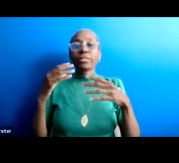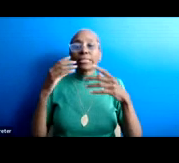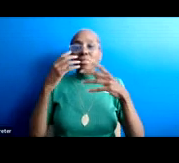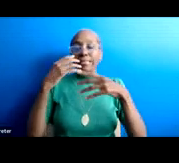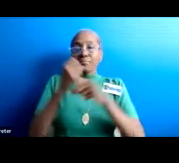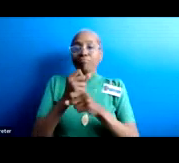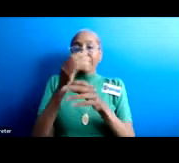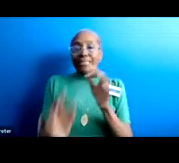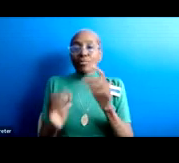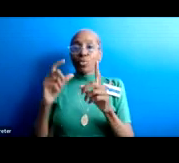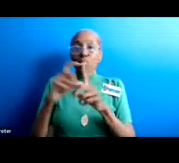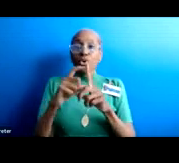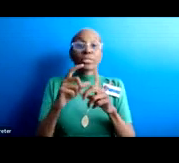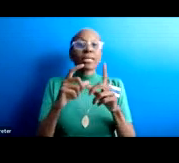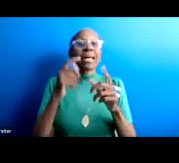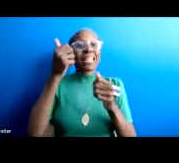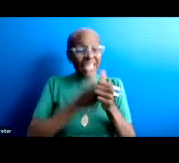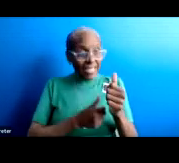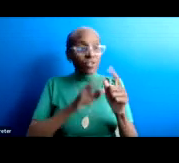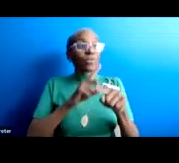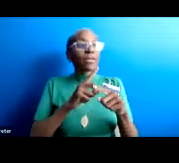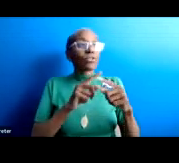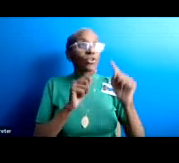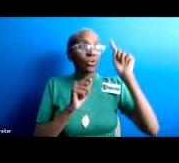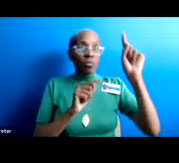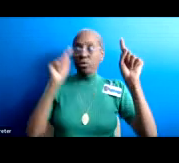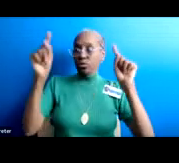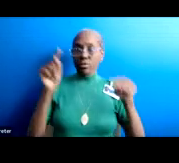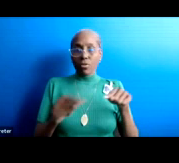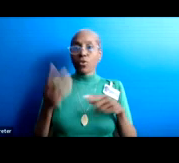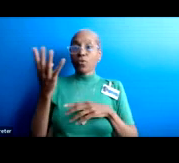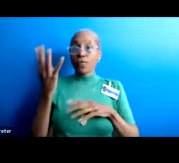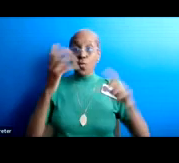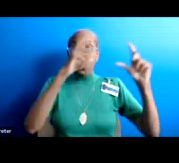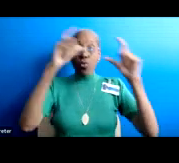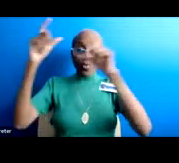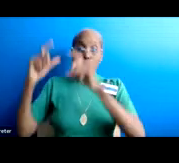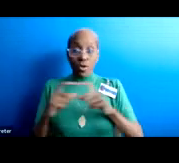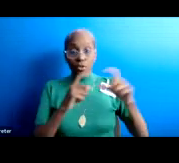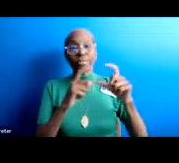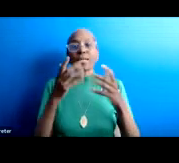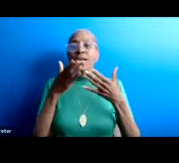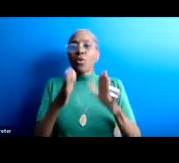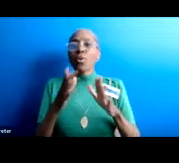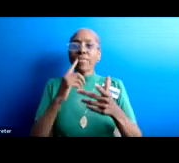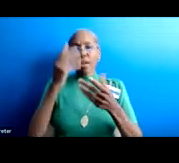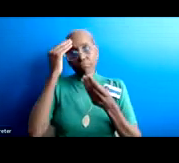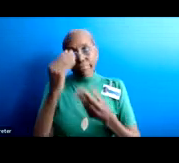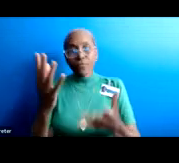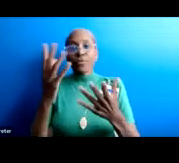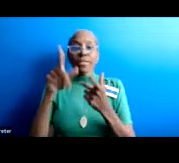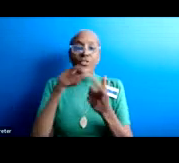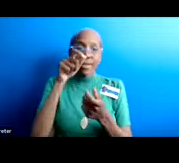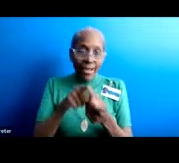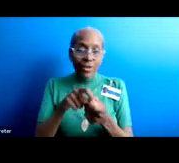can answer the user's 4 quadrants in a way that conveys the information